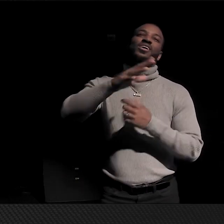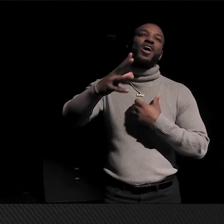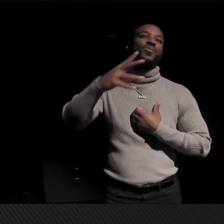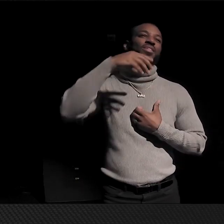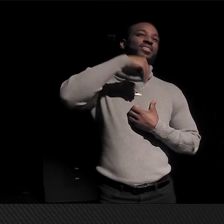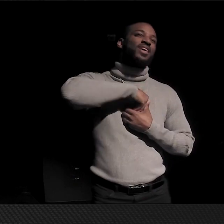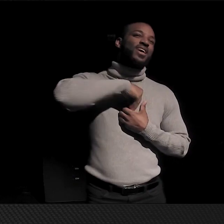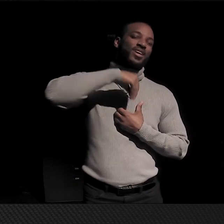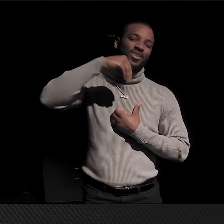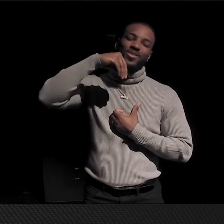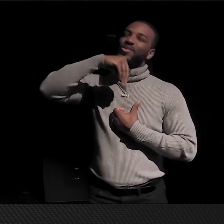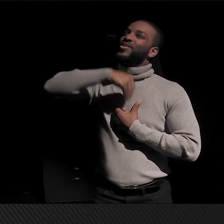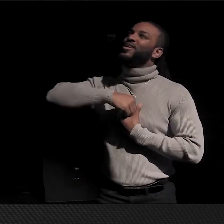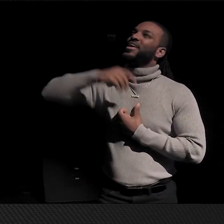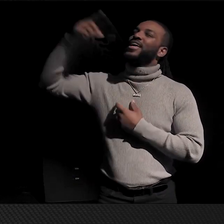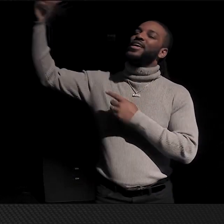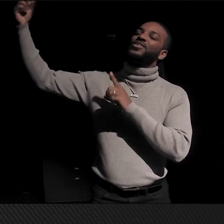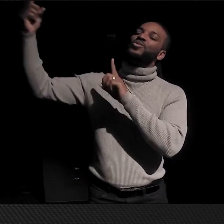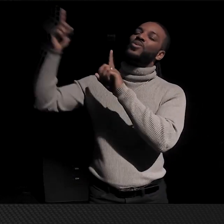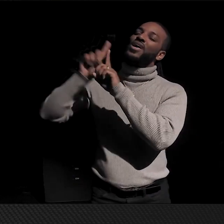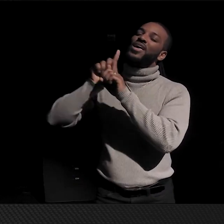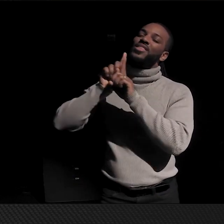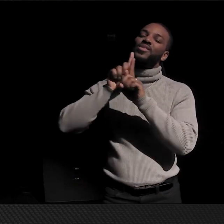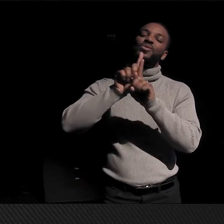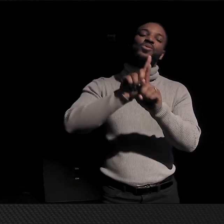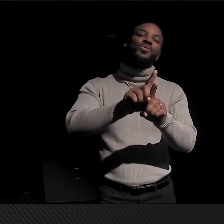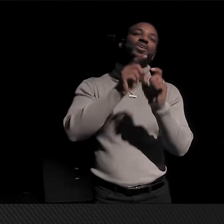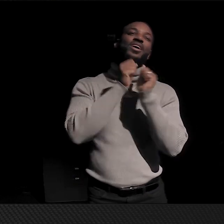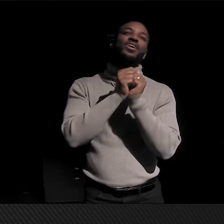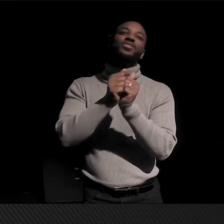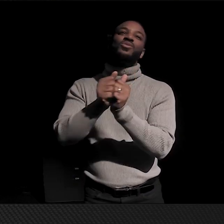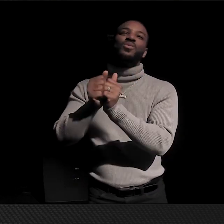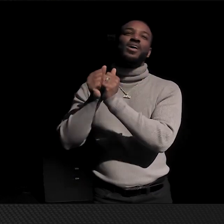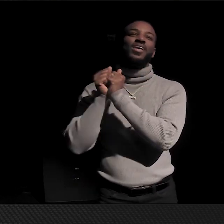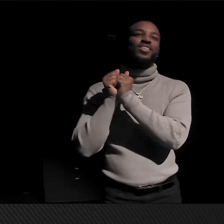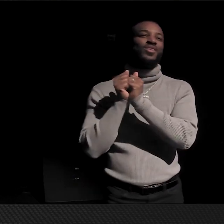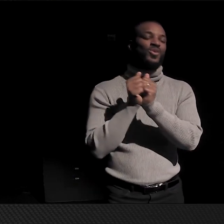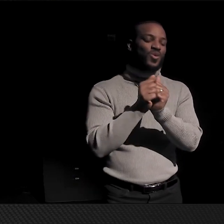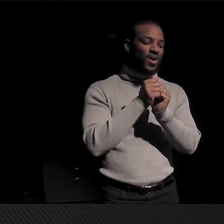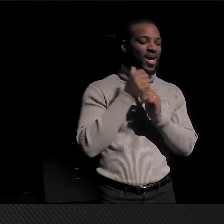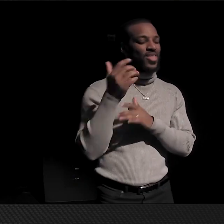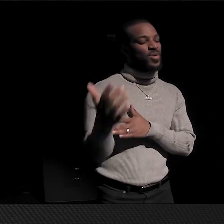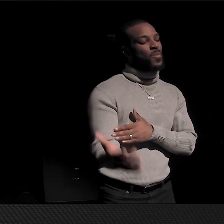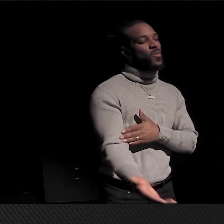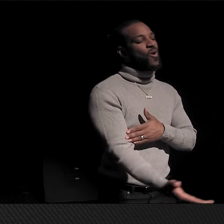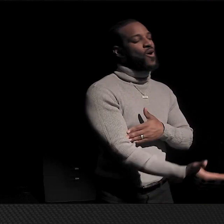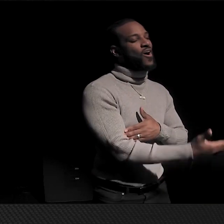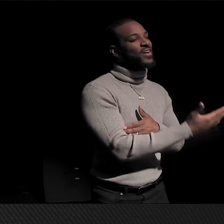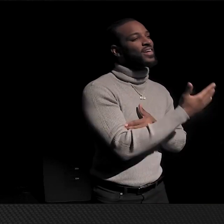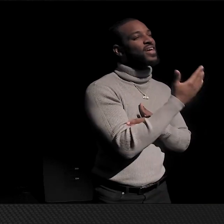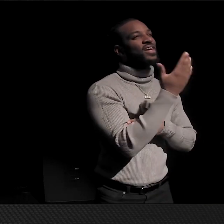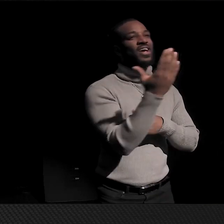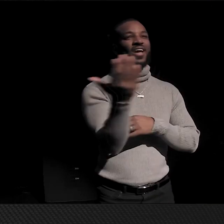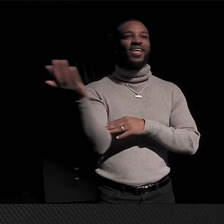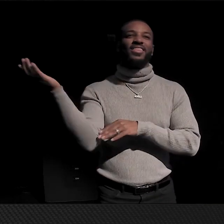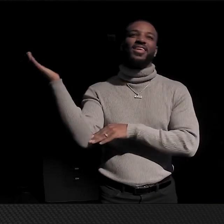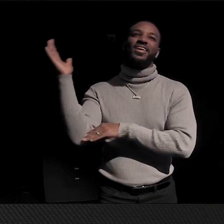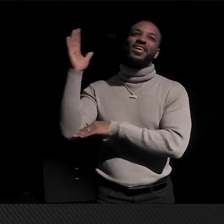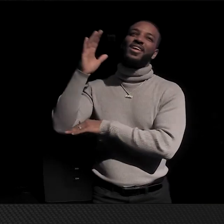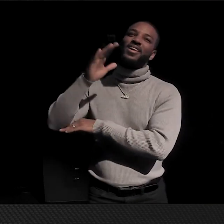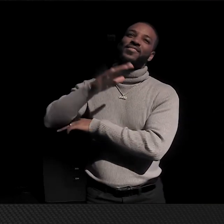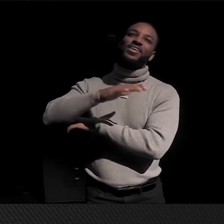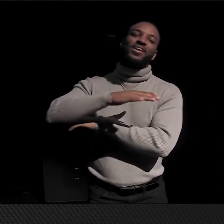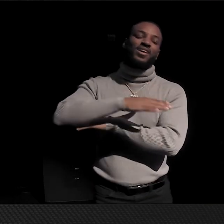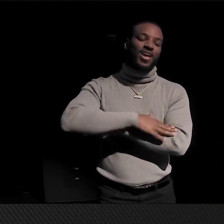you and within you. He is with you, he is with you in the morning, in